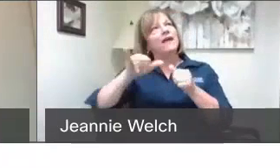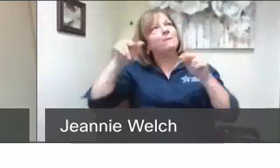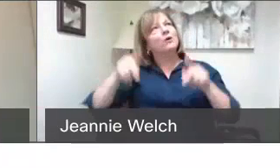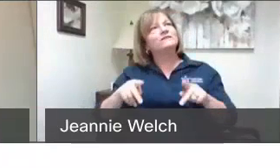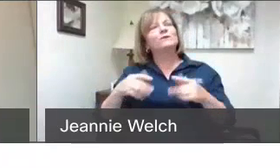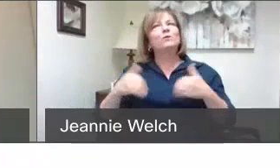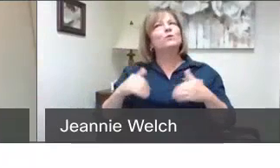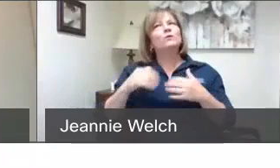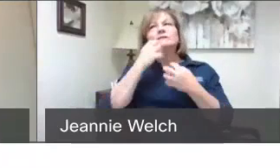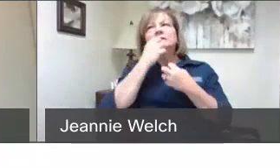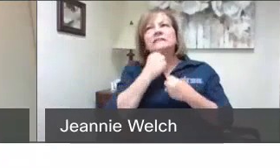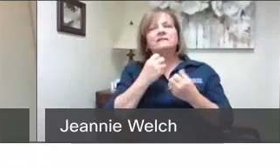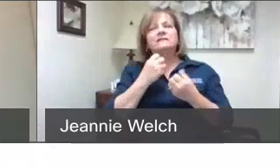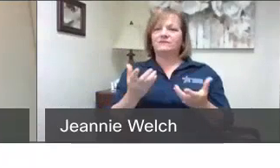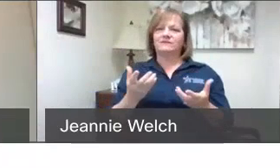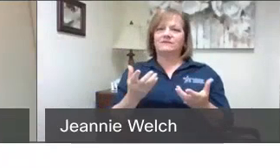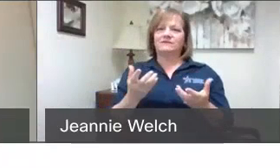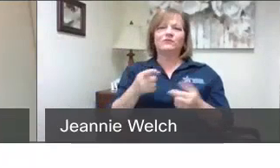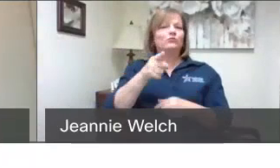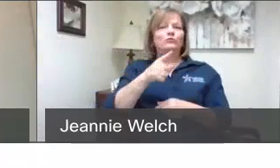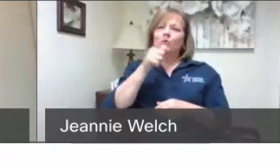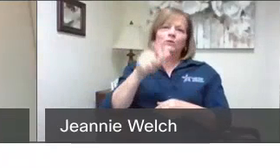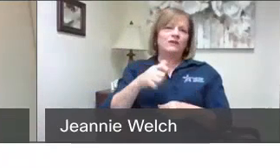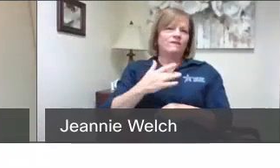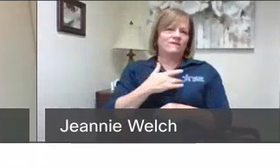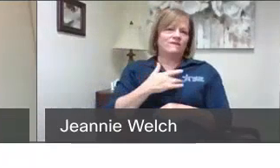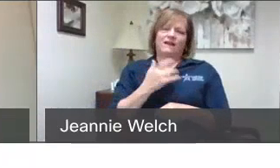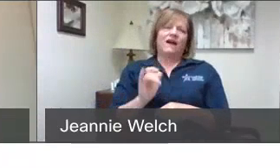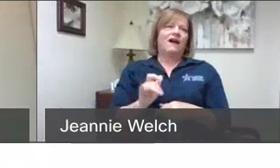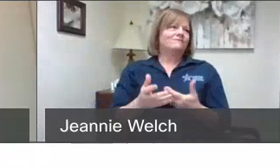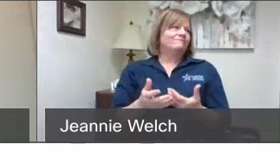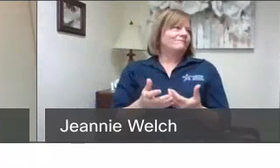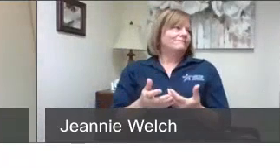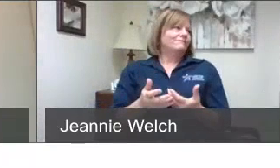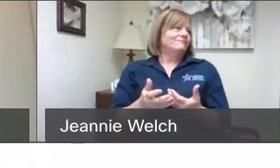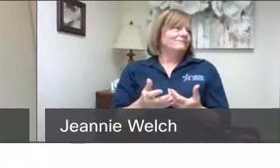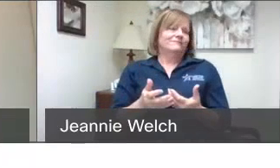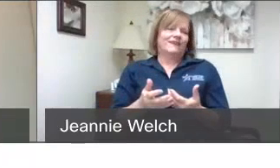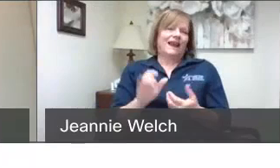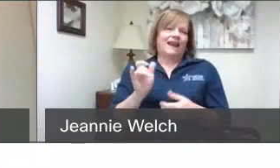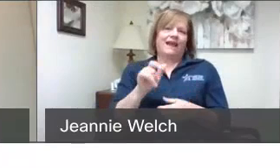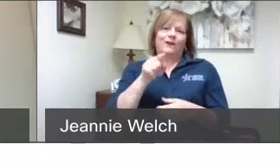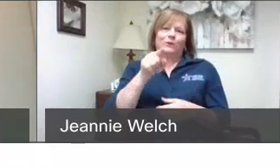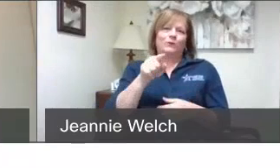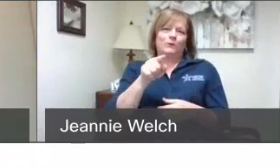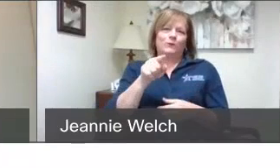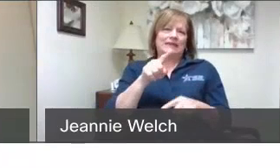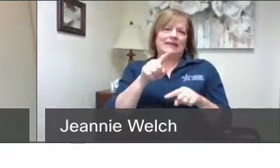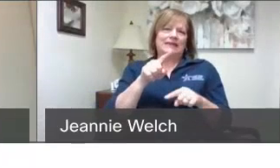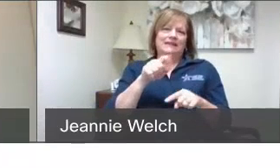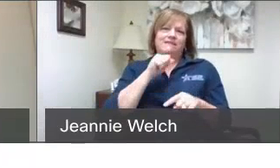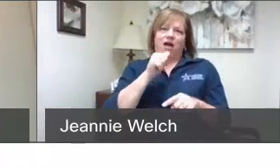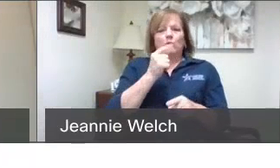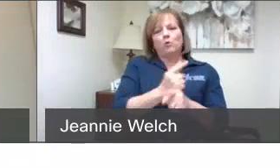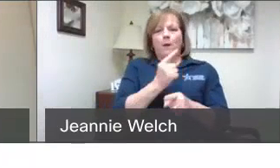life. So I don't want you to feel I wouldn't like anyone to feel as if they're not grieving correctly, because